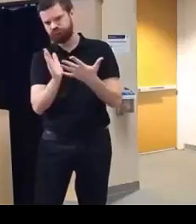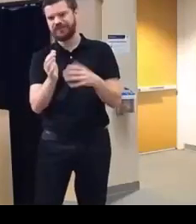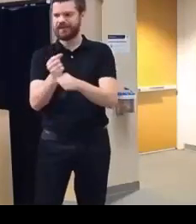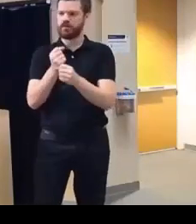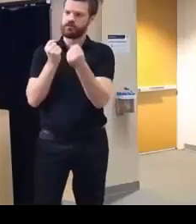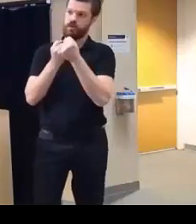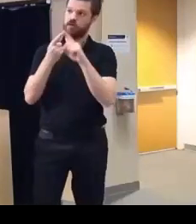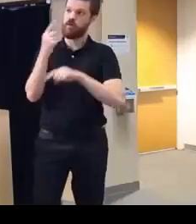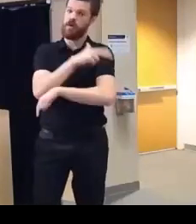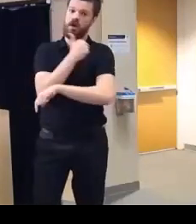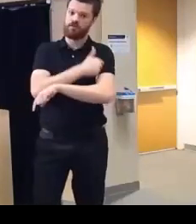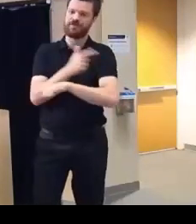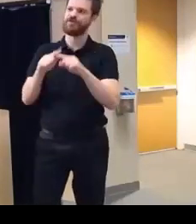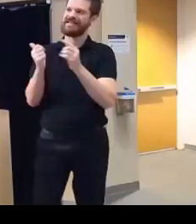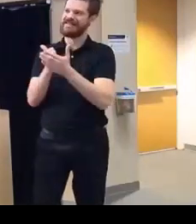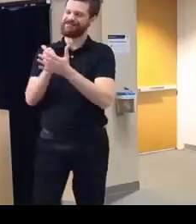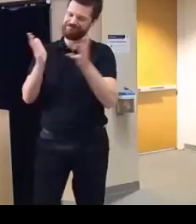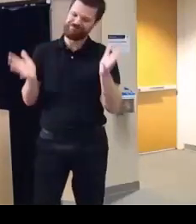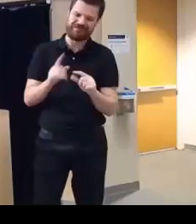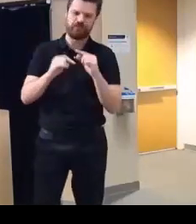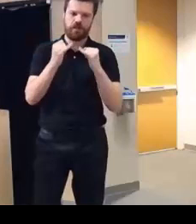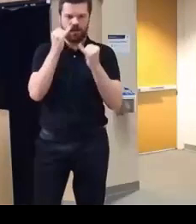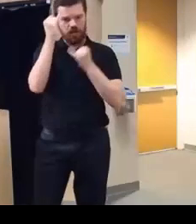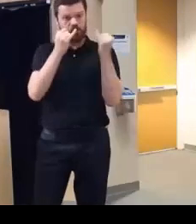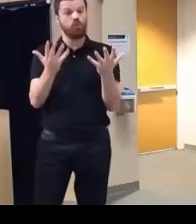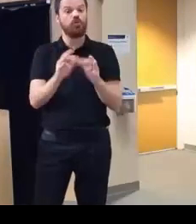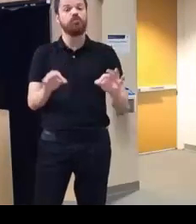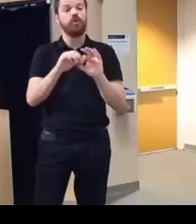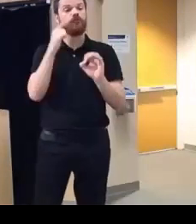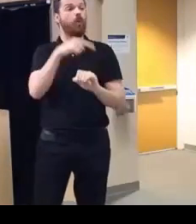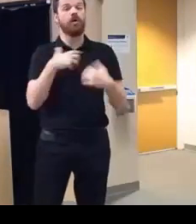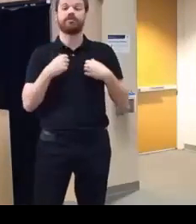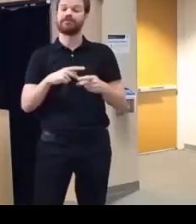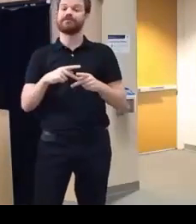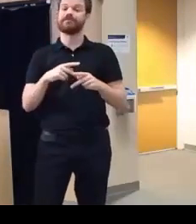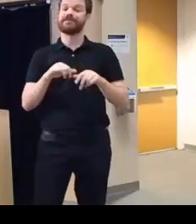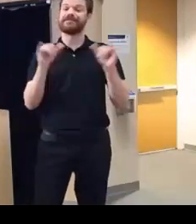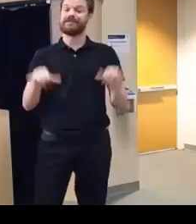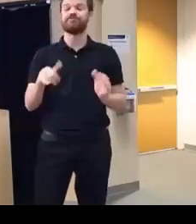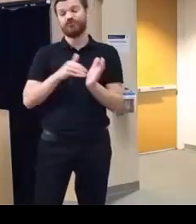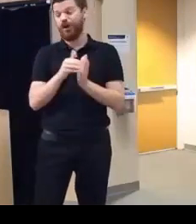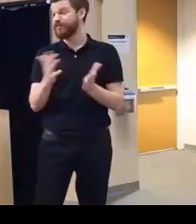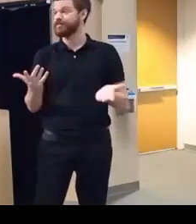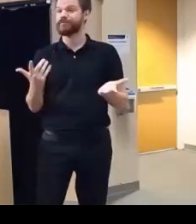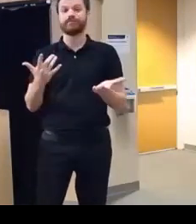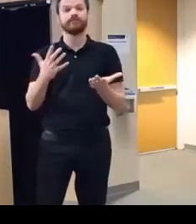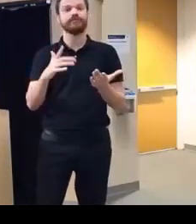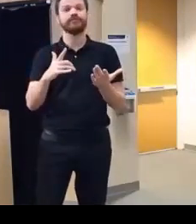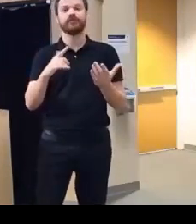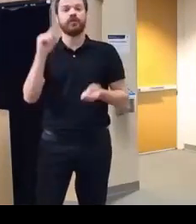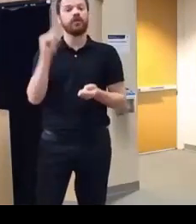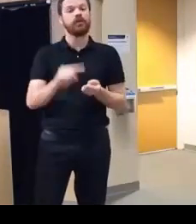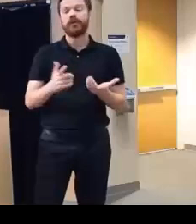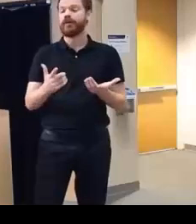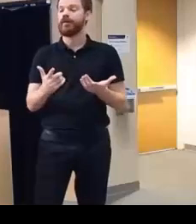the hospital to push ideas forward. Things that are important to the health system that usually have to do with finances, like reducing lengths of stay,